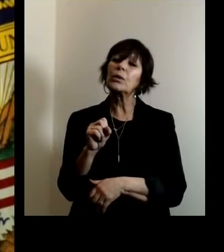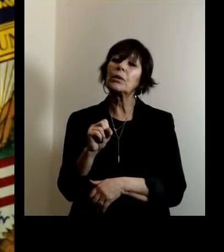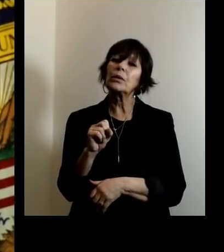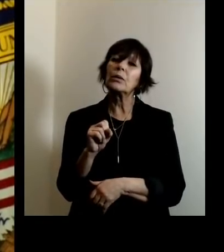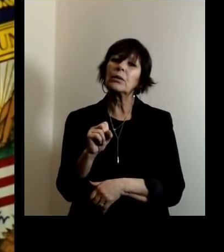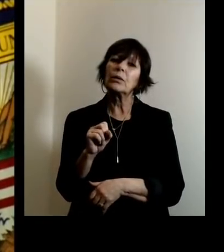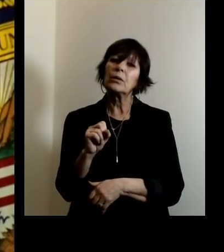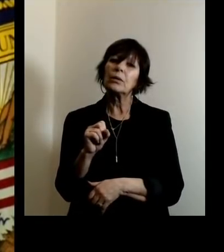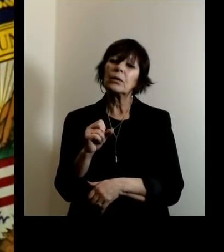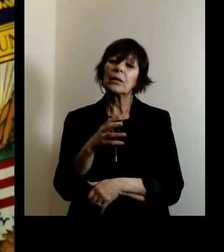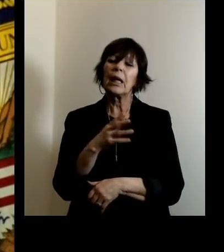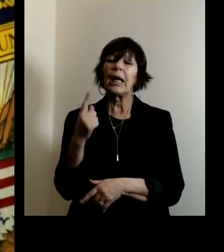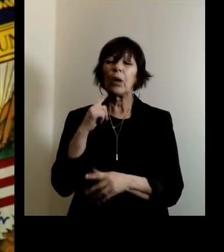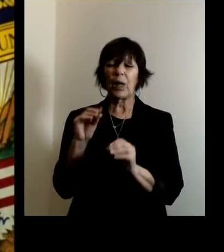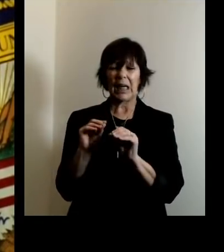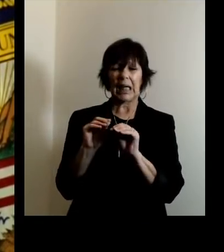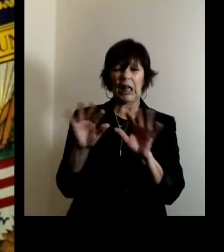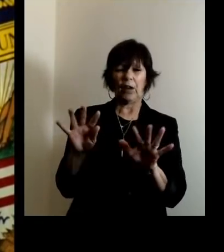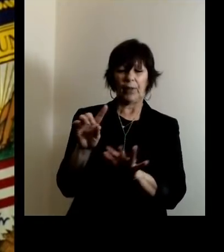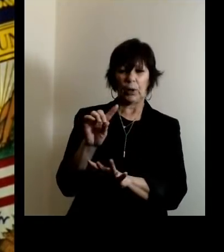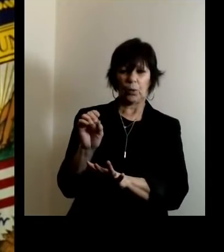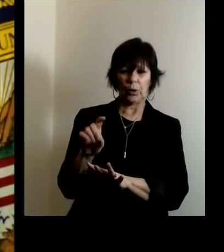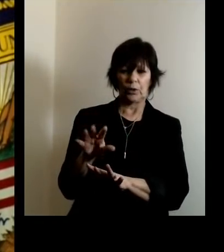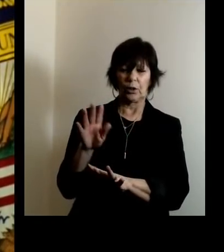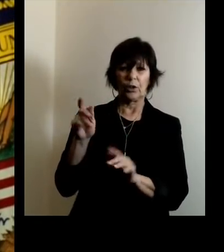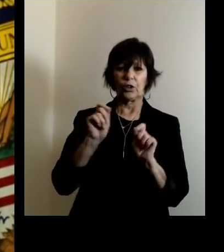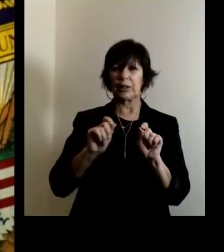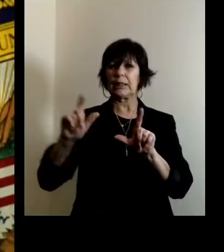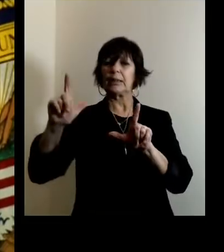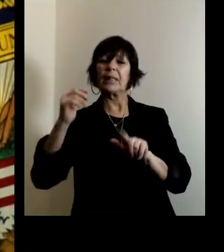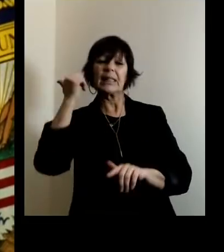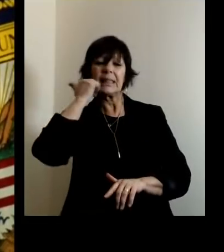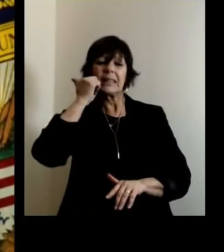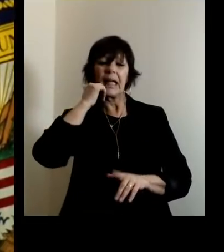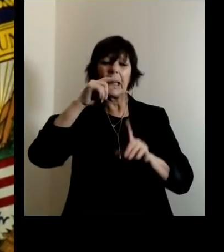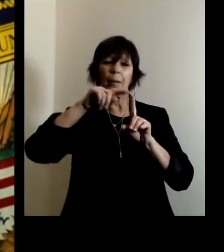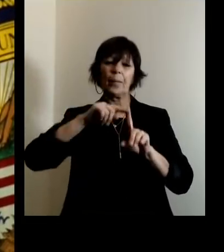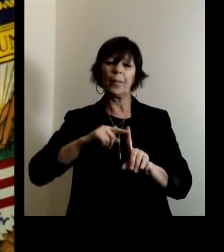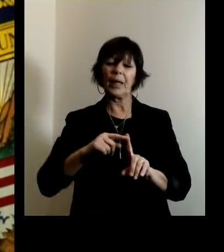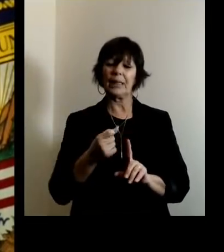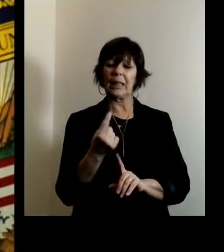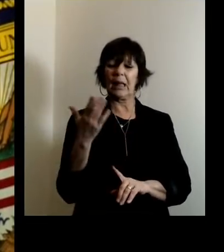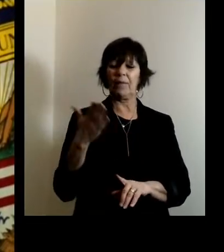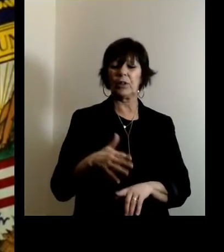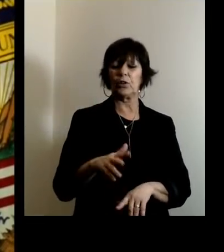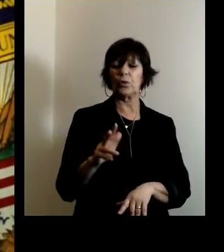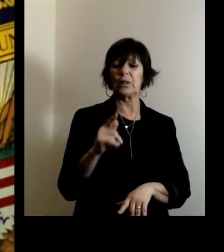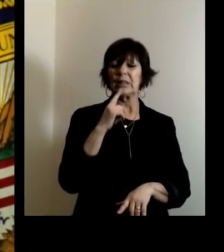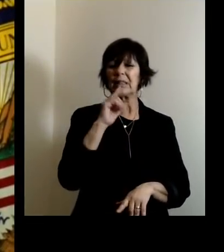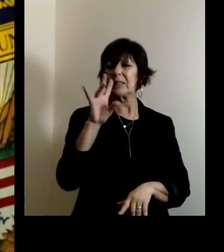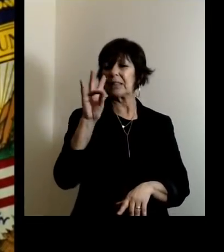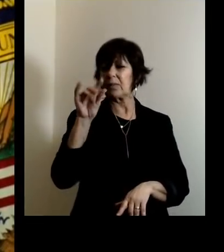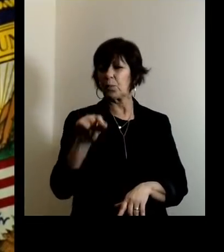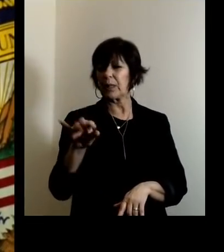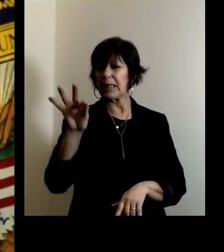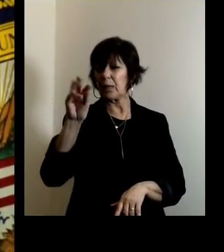a clarification question. Your slide about the daily positivity rate as of 11/23 saying it was